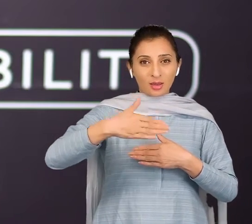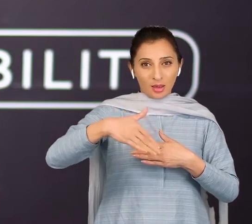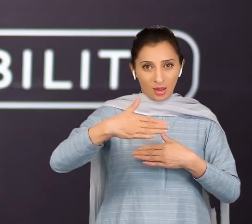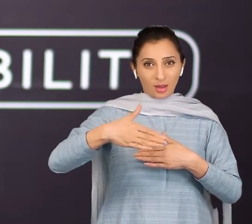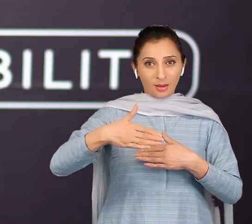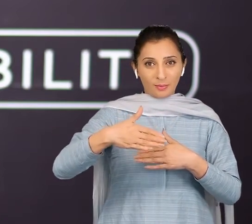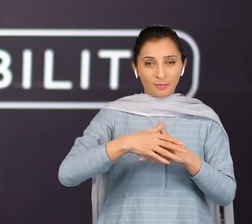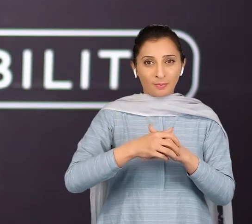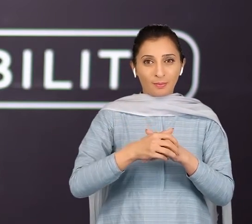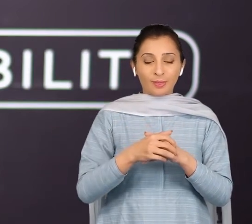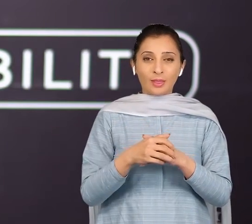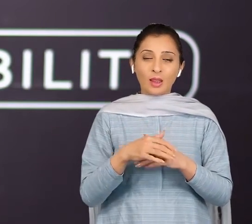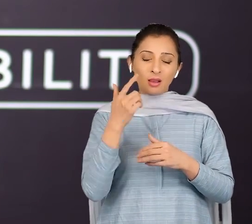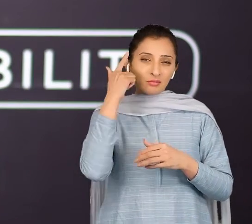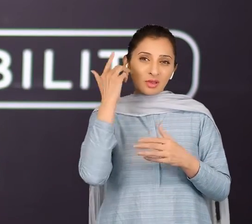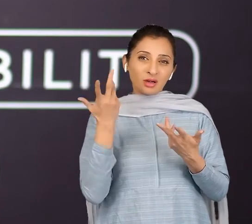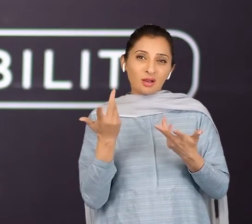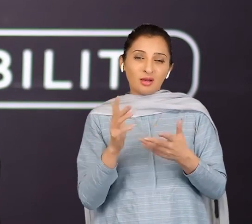few days,